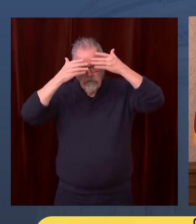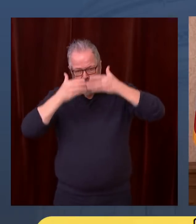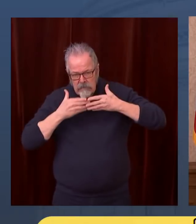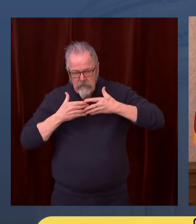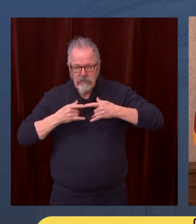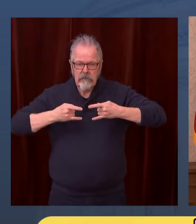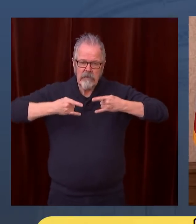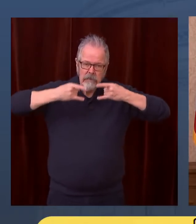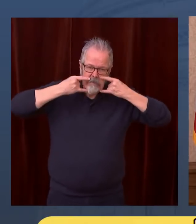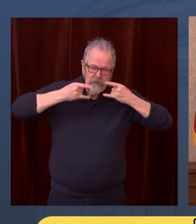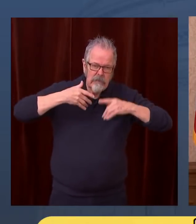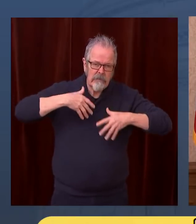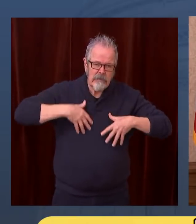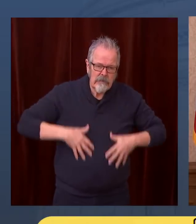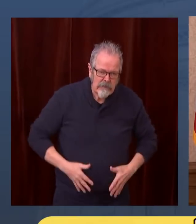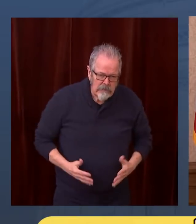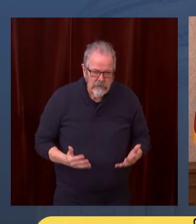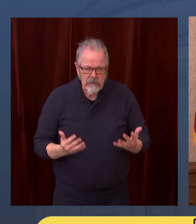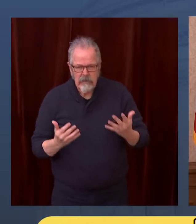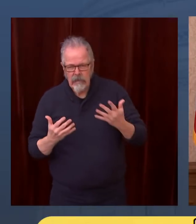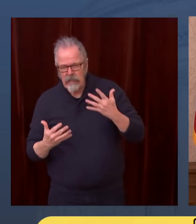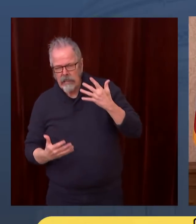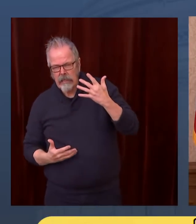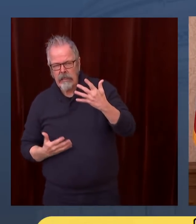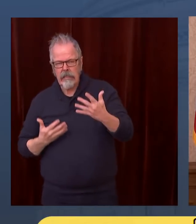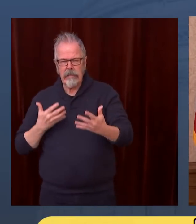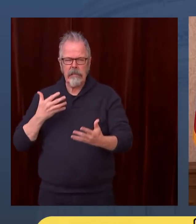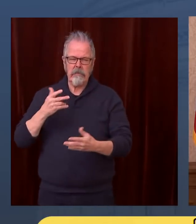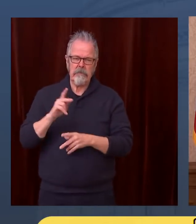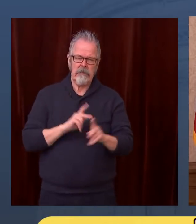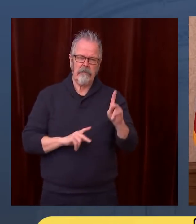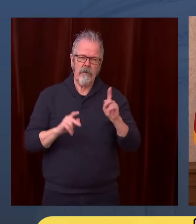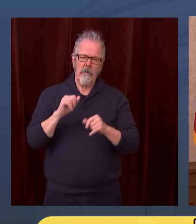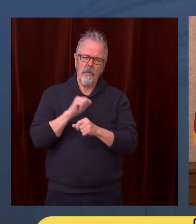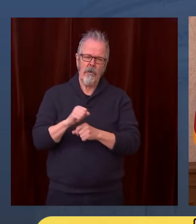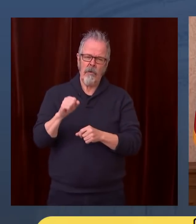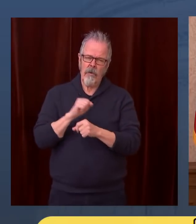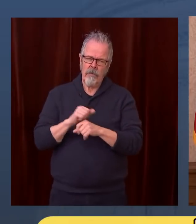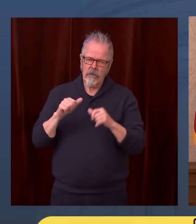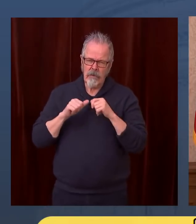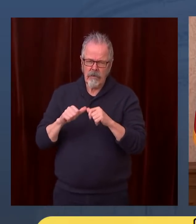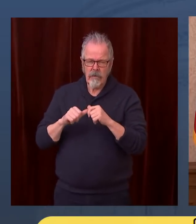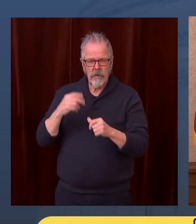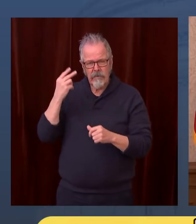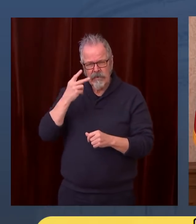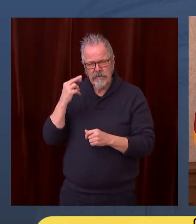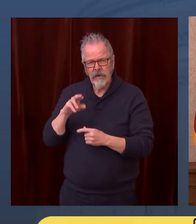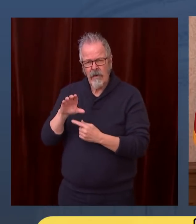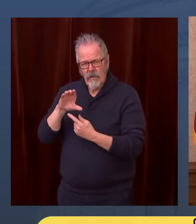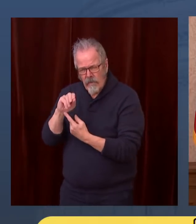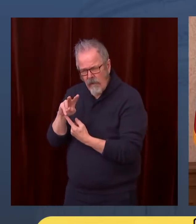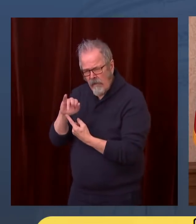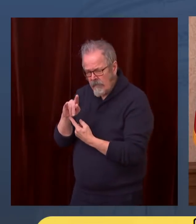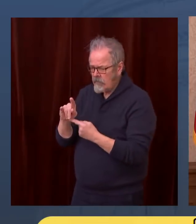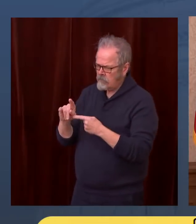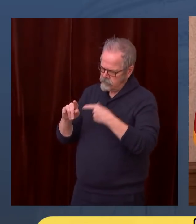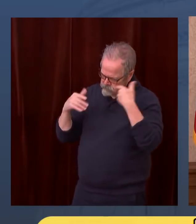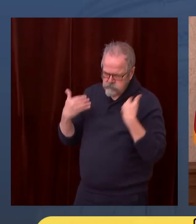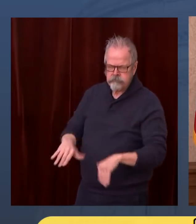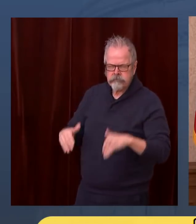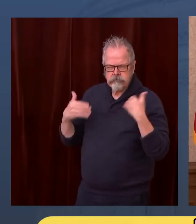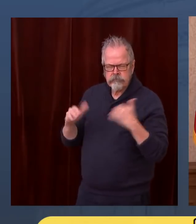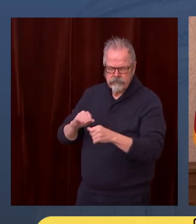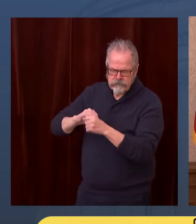of a gurney. These hospitals are still jammed because of COVID. And we have to find a way to get our